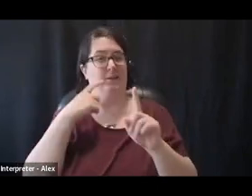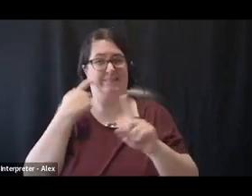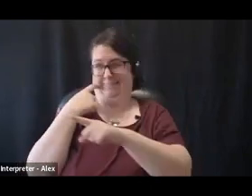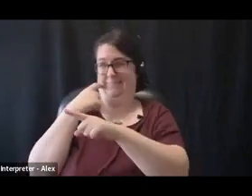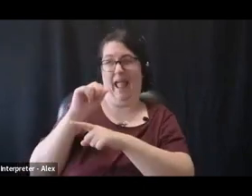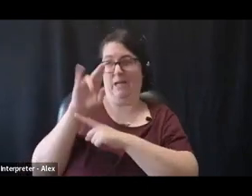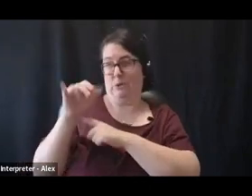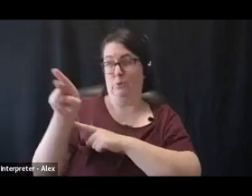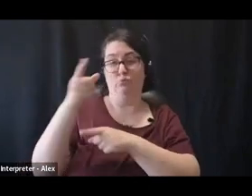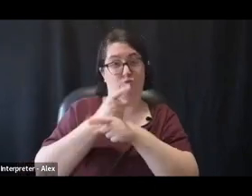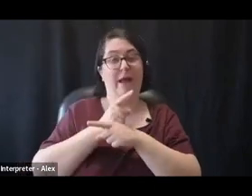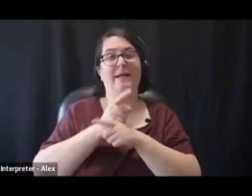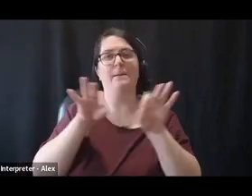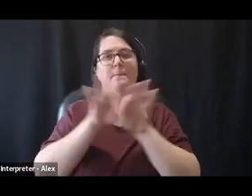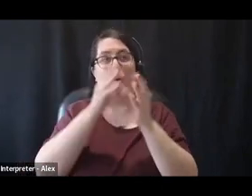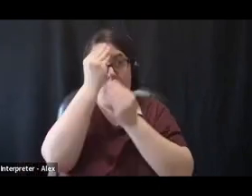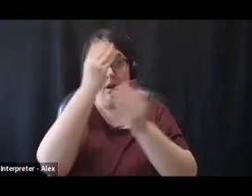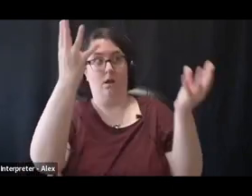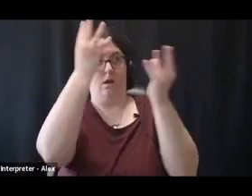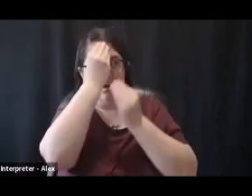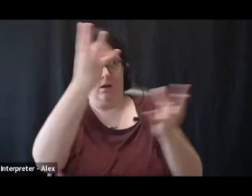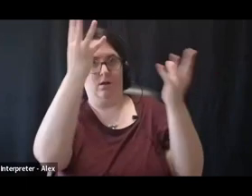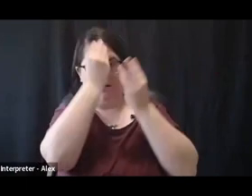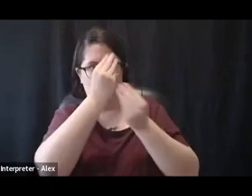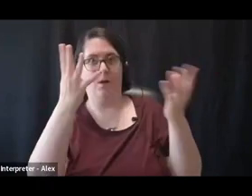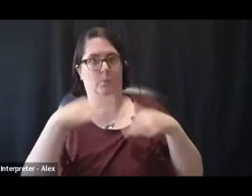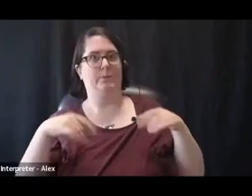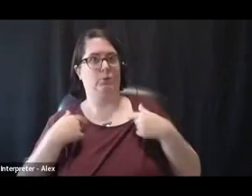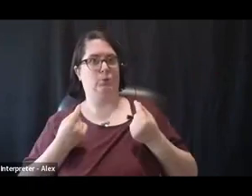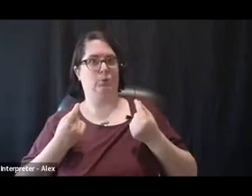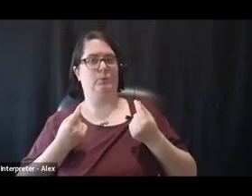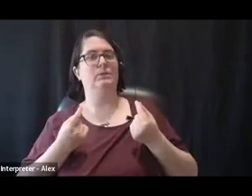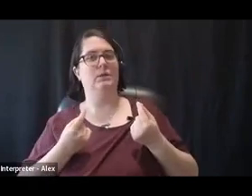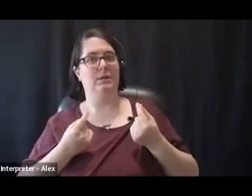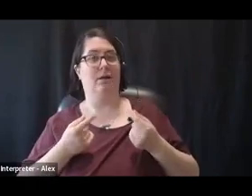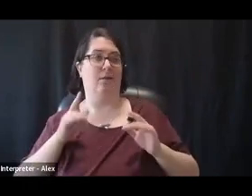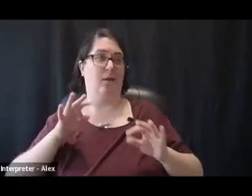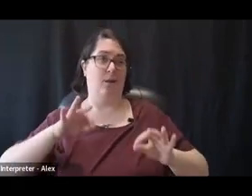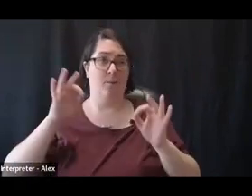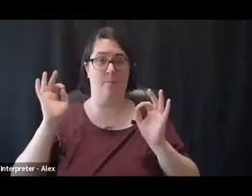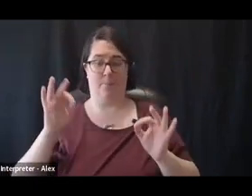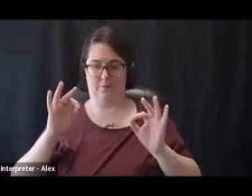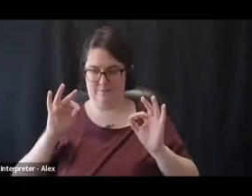keep people in the loop with what we're doing and not have this perfect